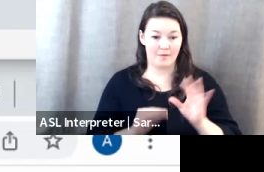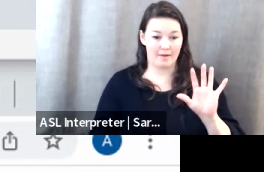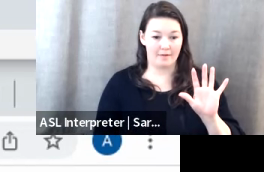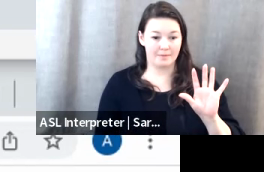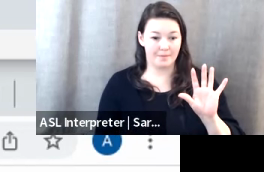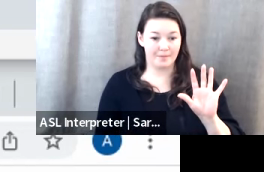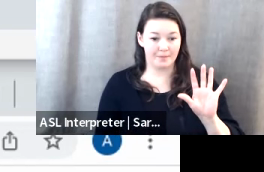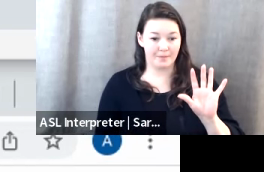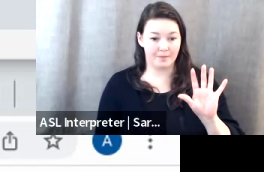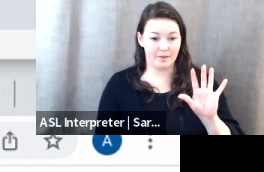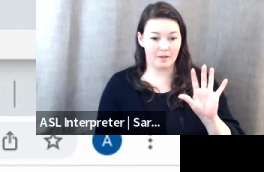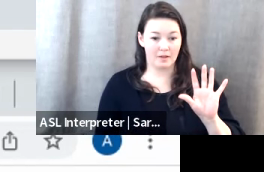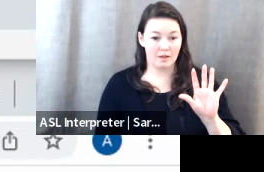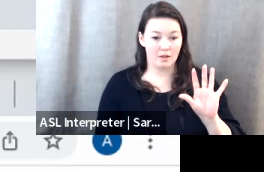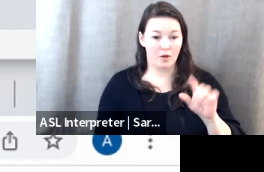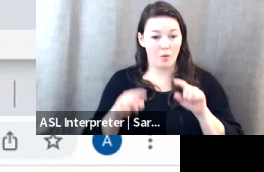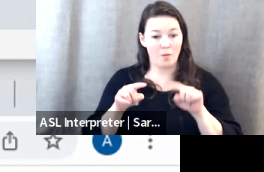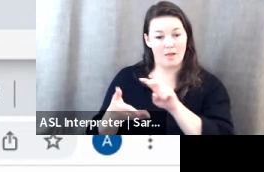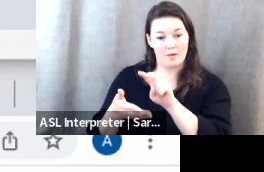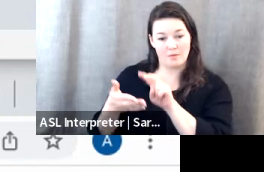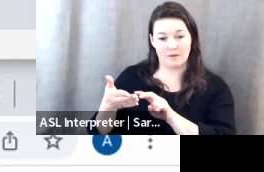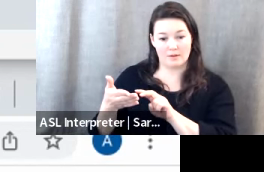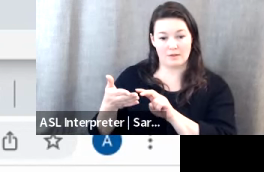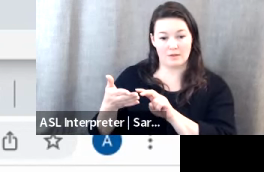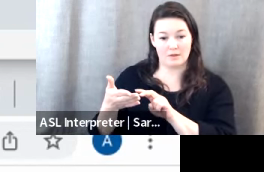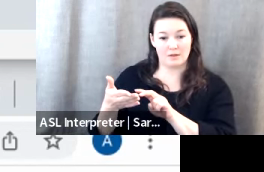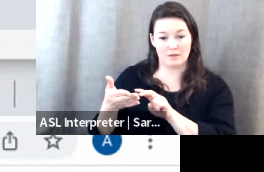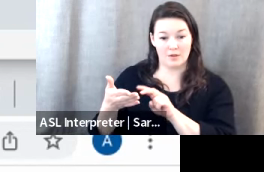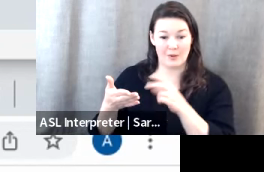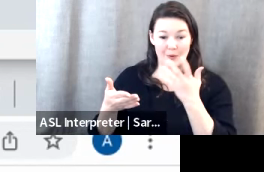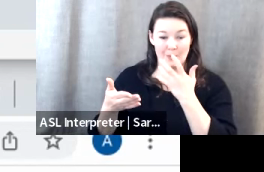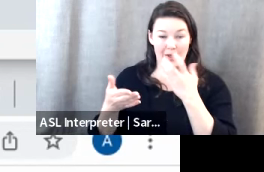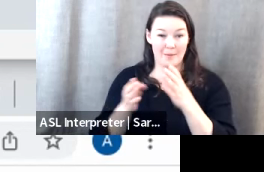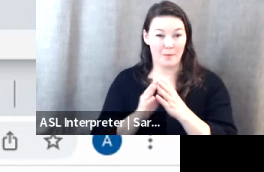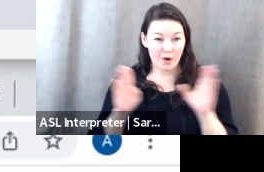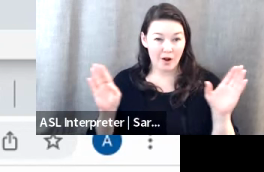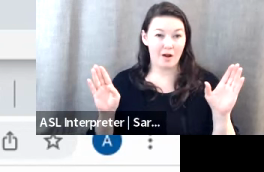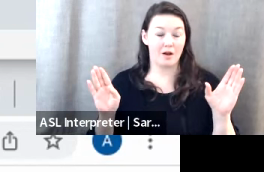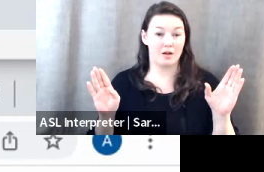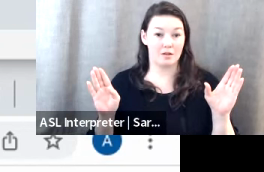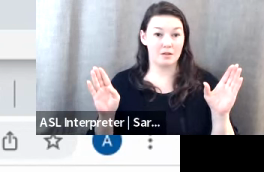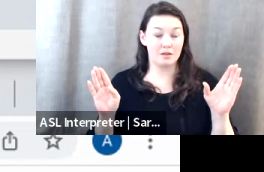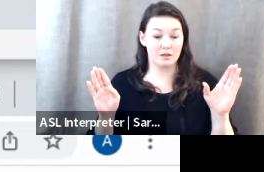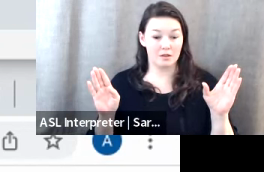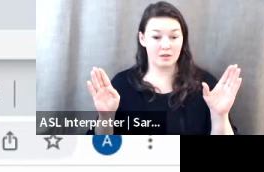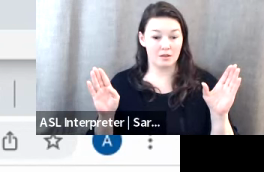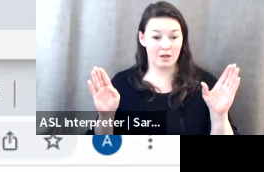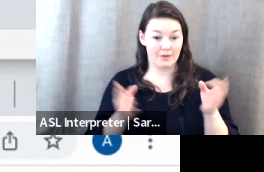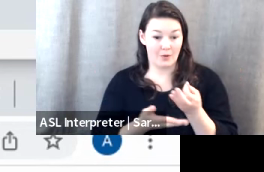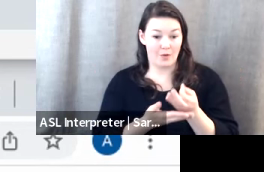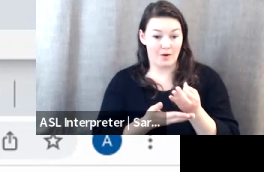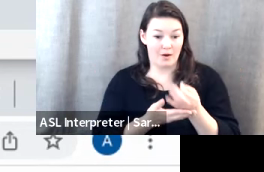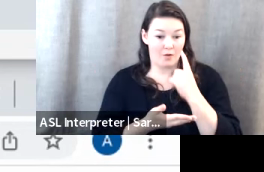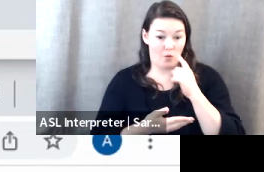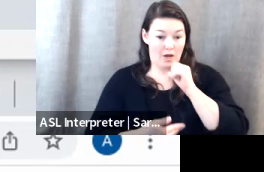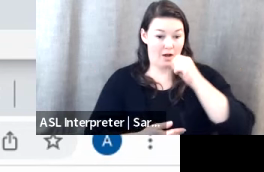which, as you read that, is quite broad in terms of what Berenice just said, funding for